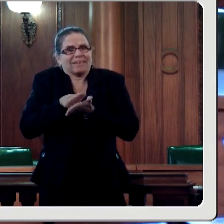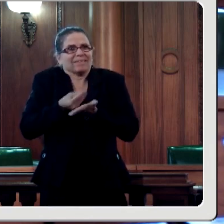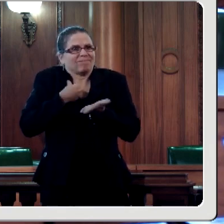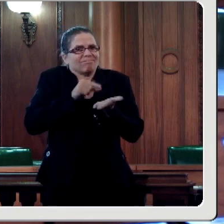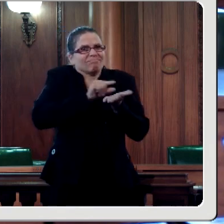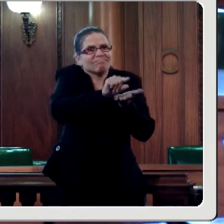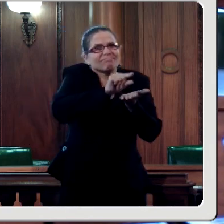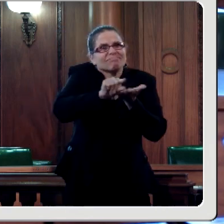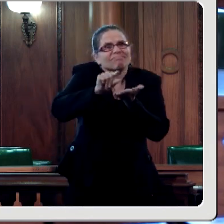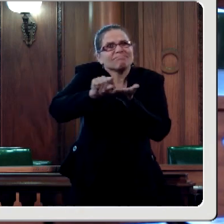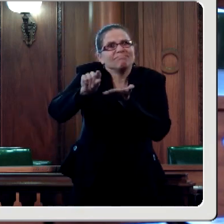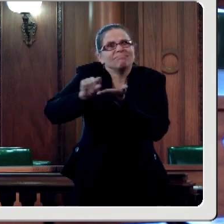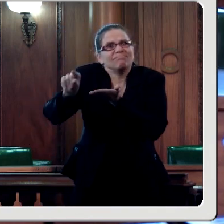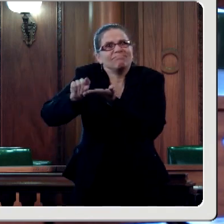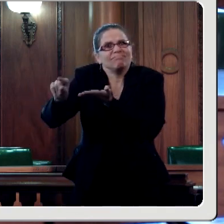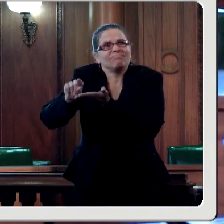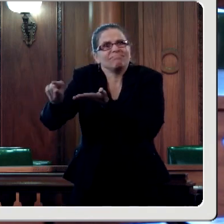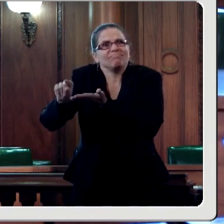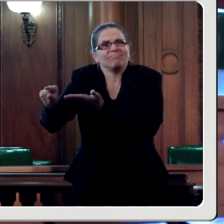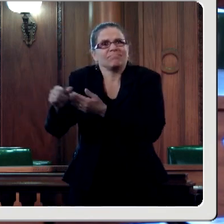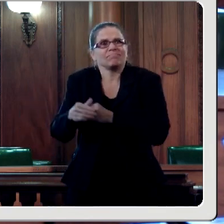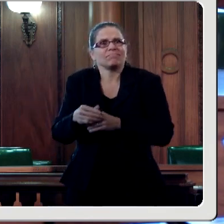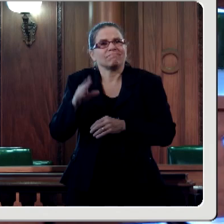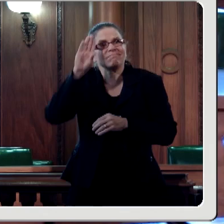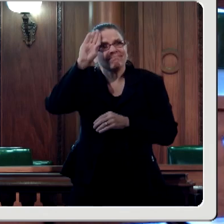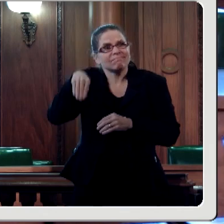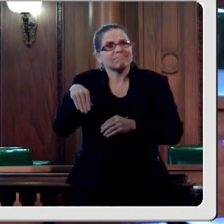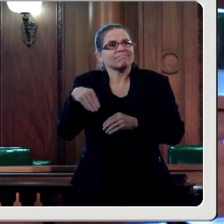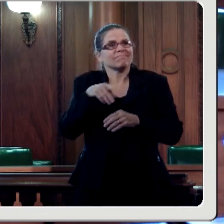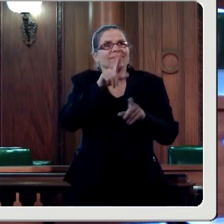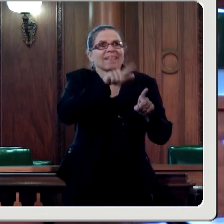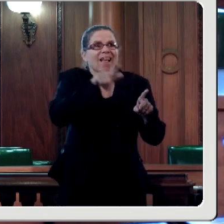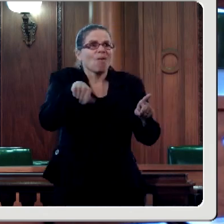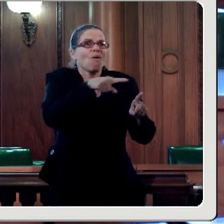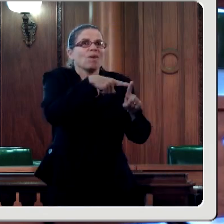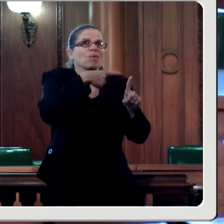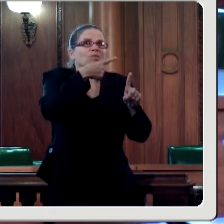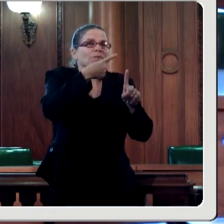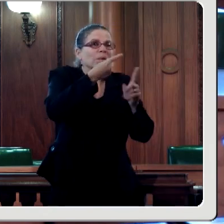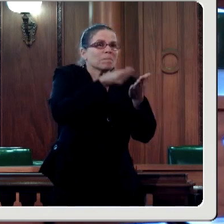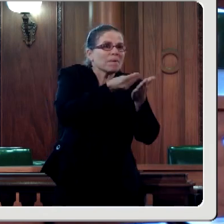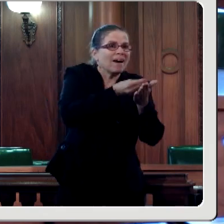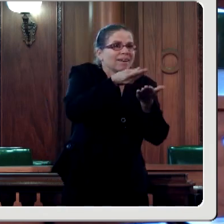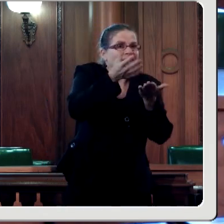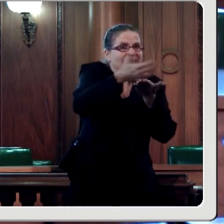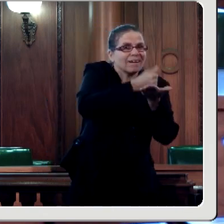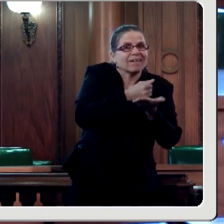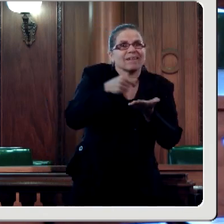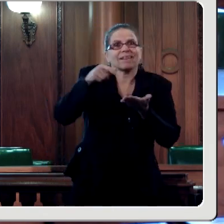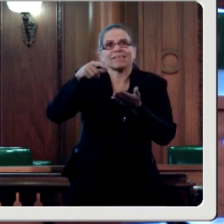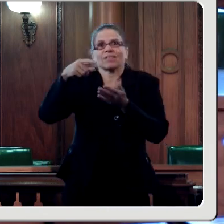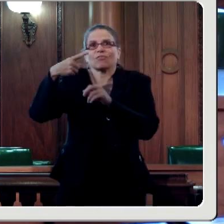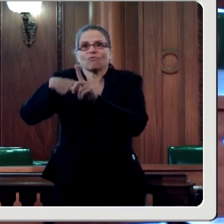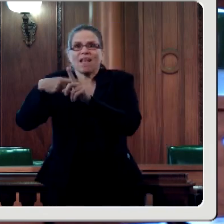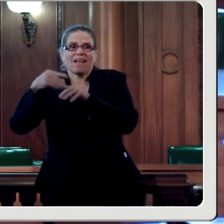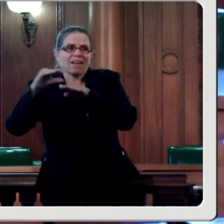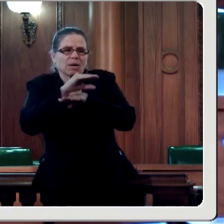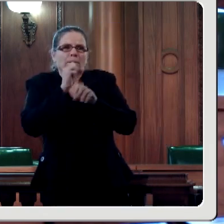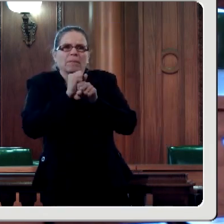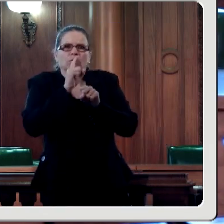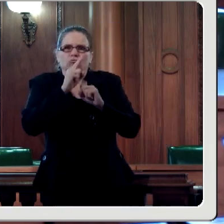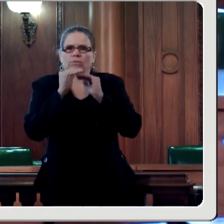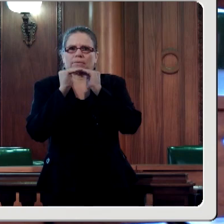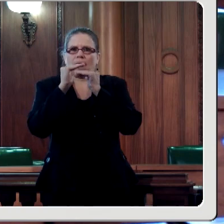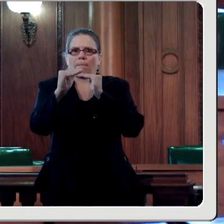landlords, because to keep those property goings and keep the tax base and stabilize the housing market. So